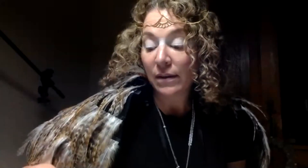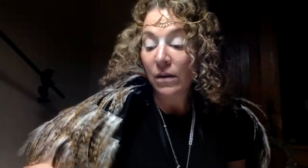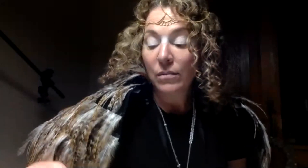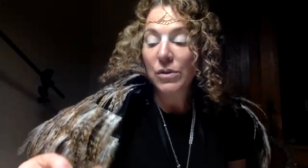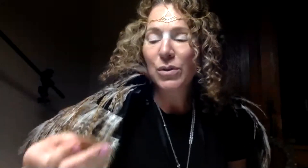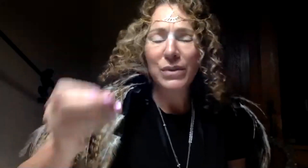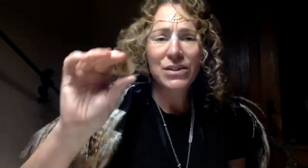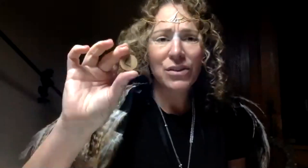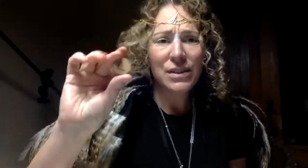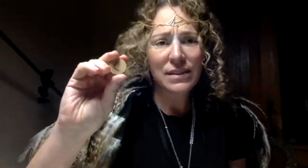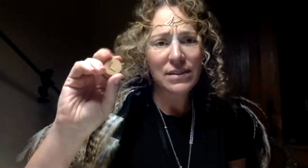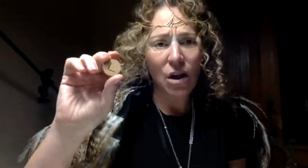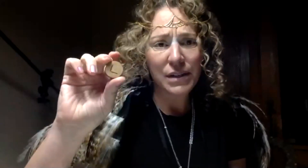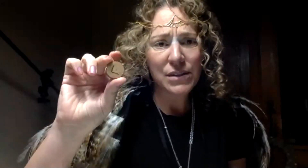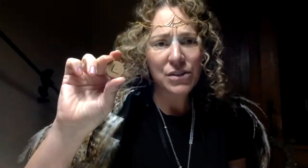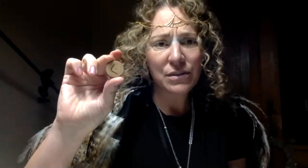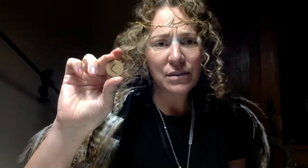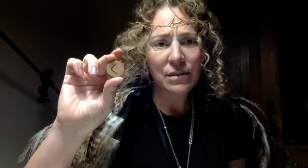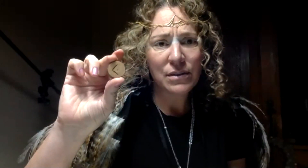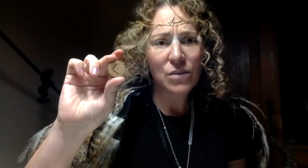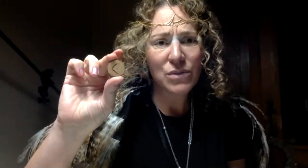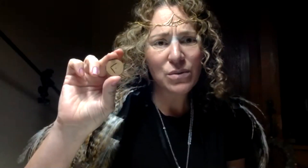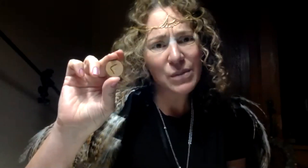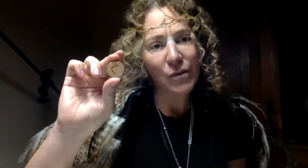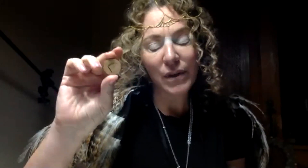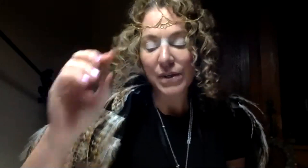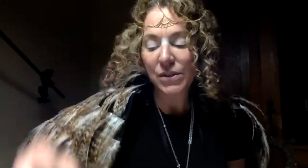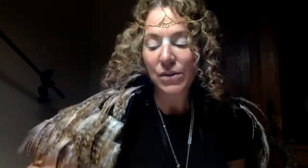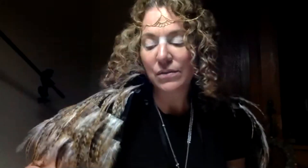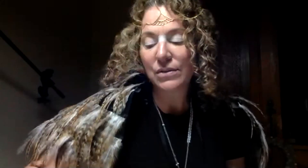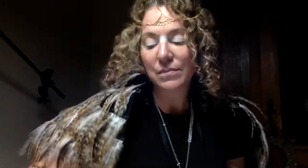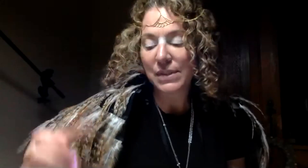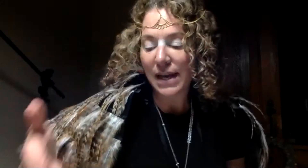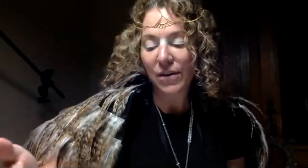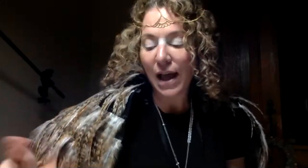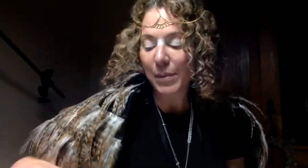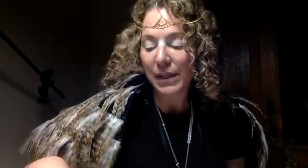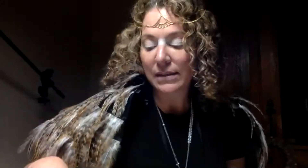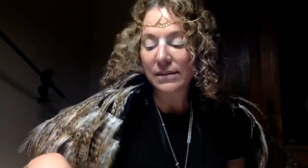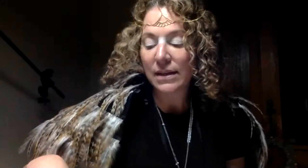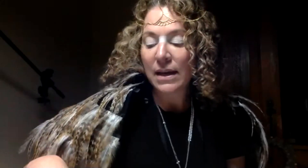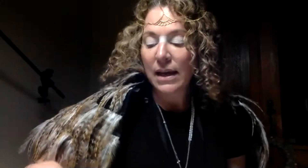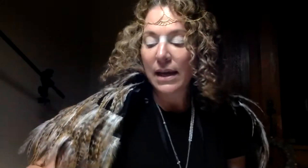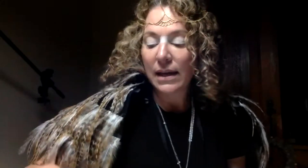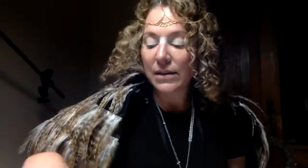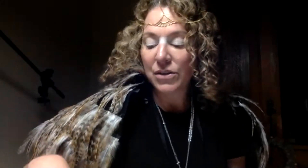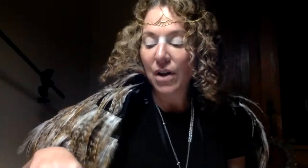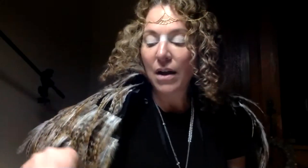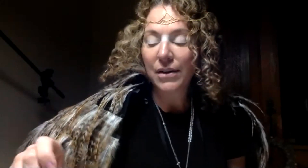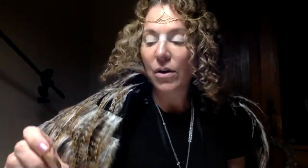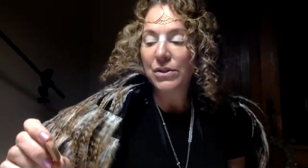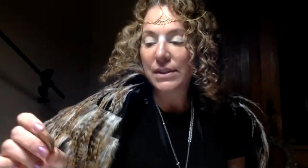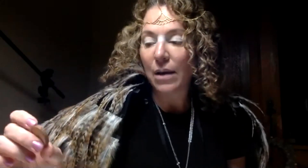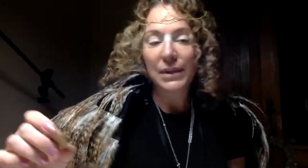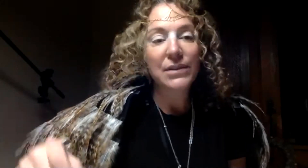fun, do your research, because this is knowledge. So do the smart thing in research, stay in your happy place, and you're not